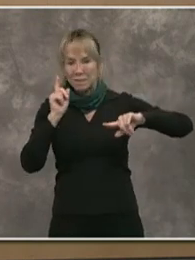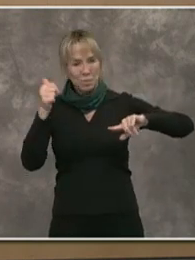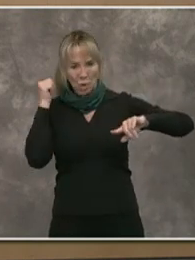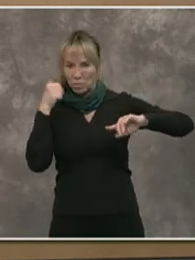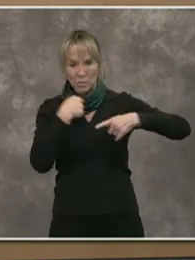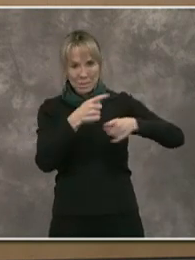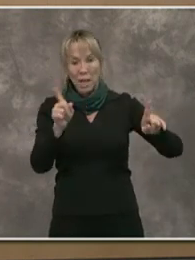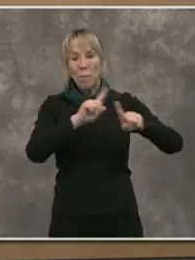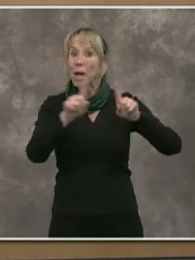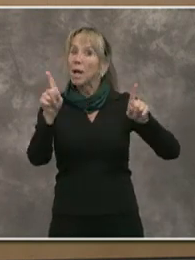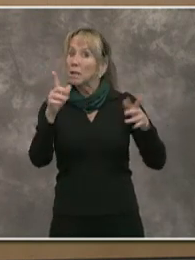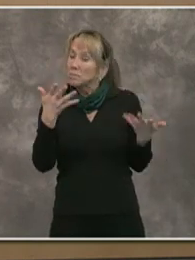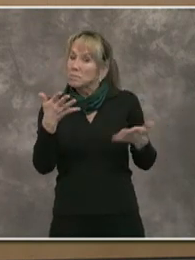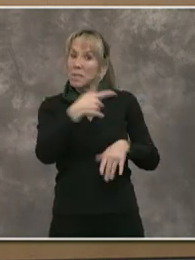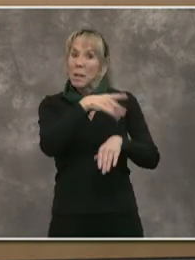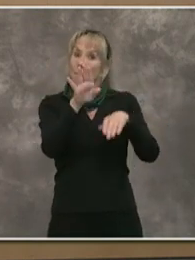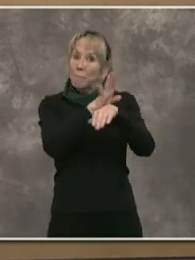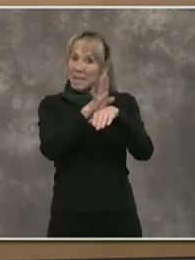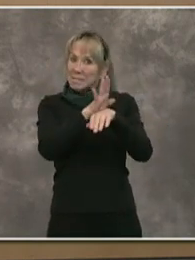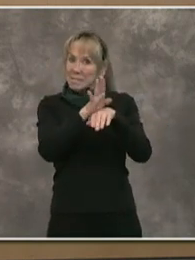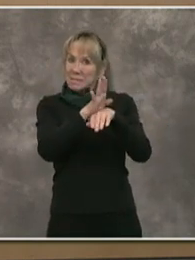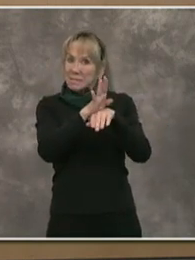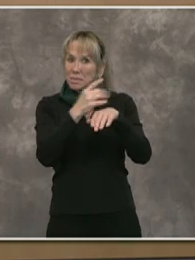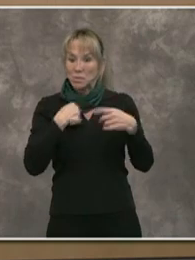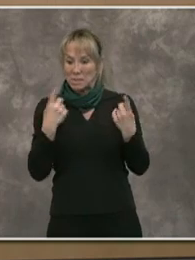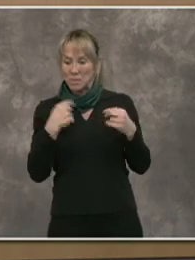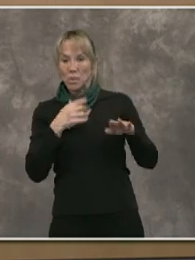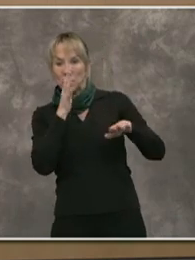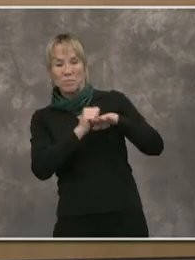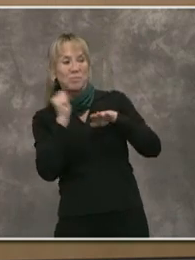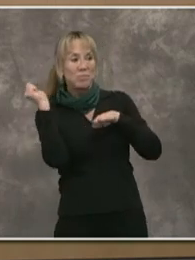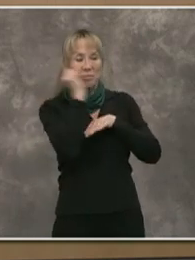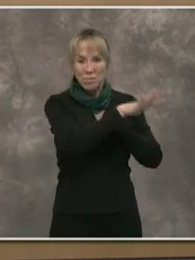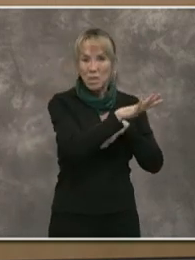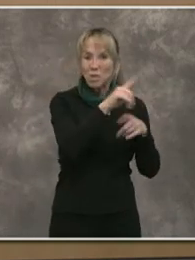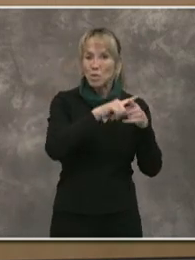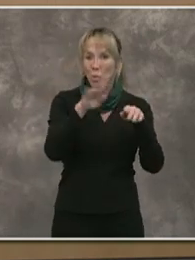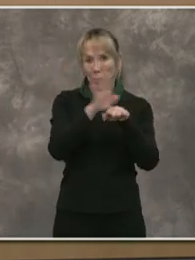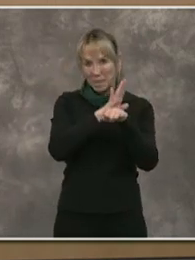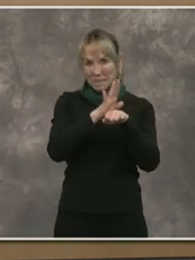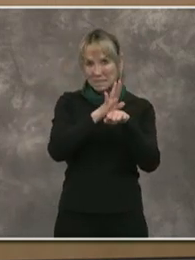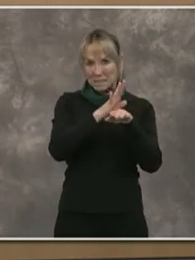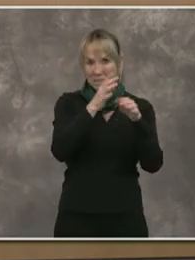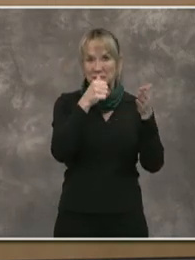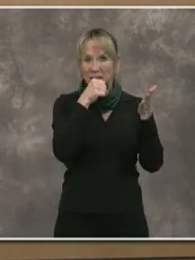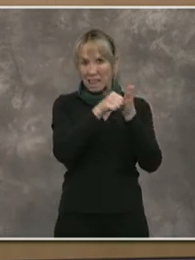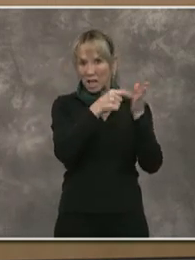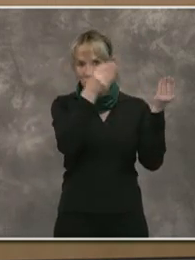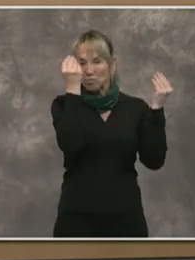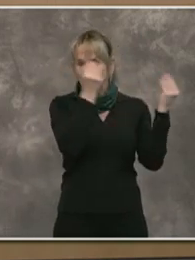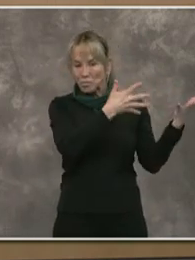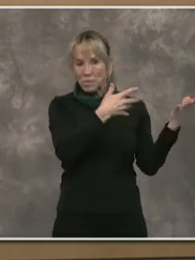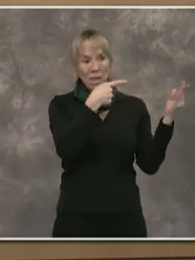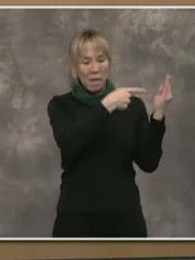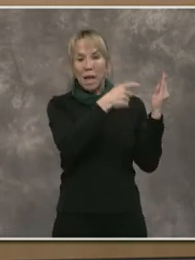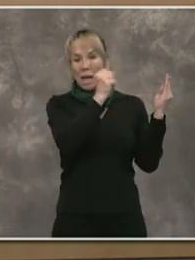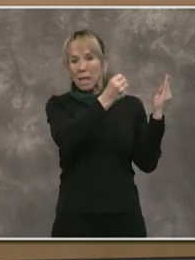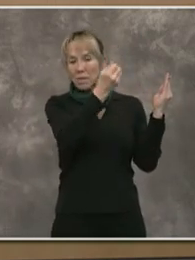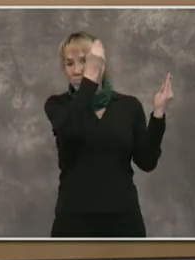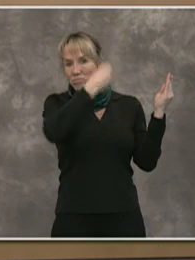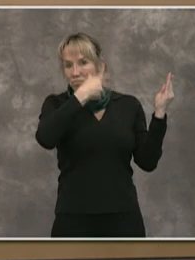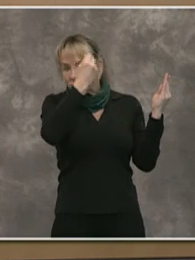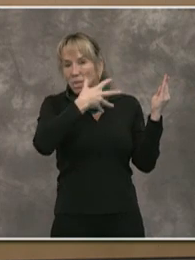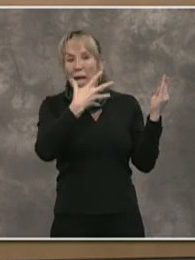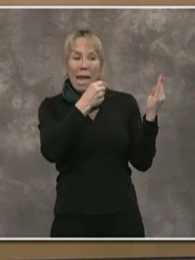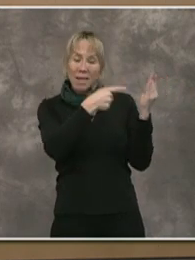when they are named, they will get a letter so that they can help us contact or provide information